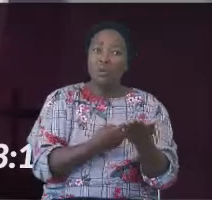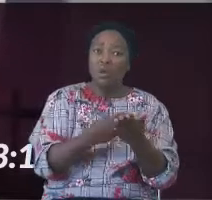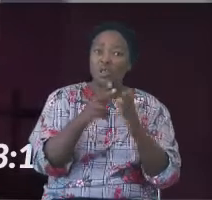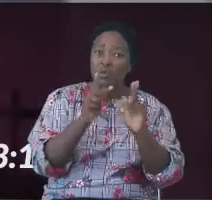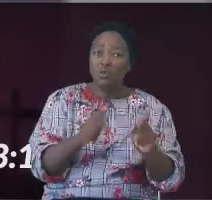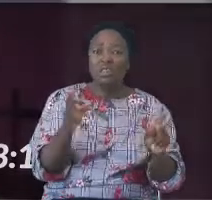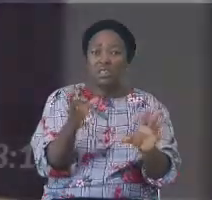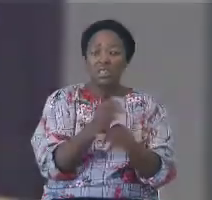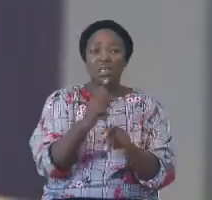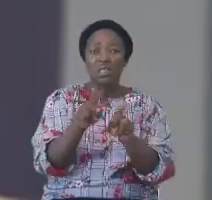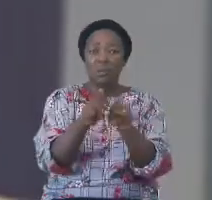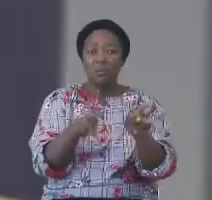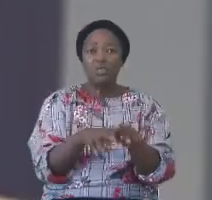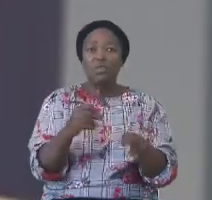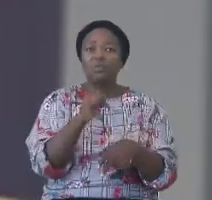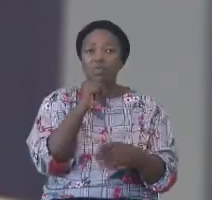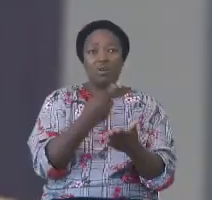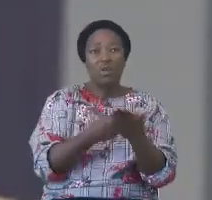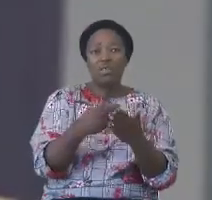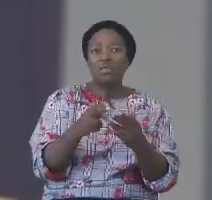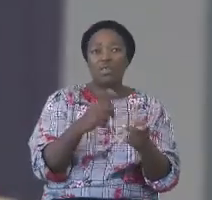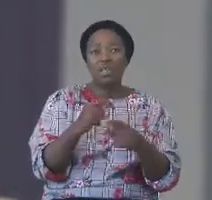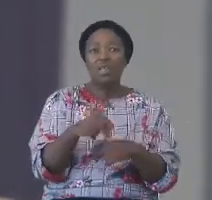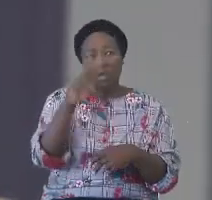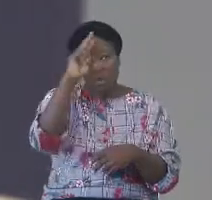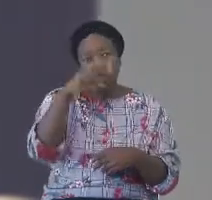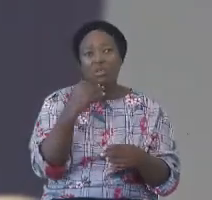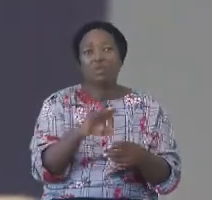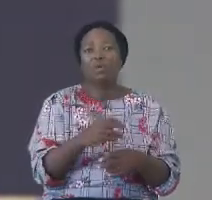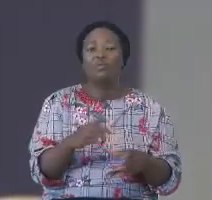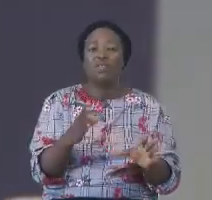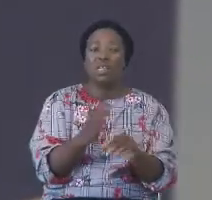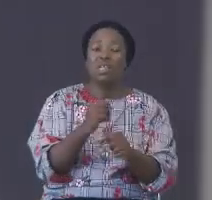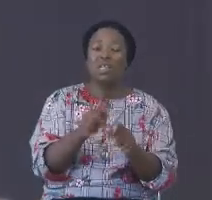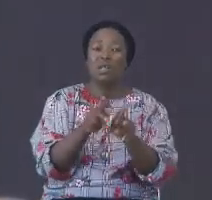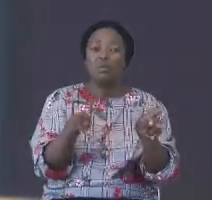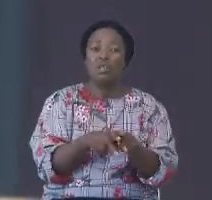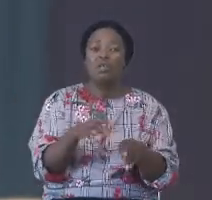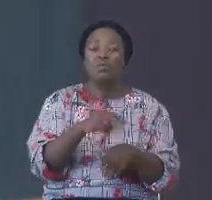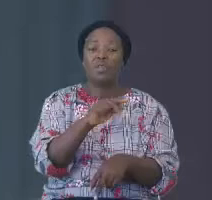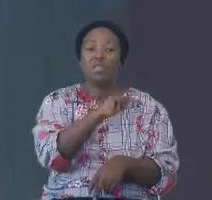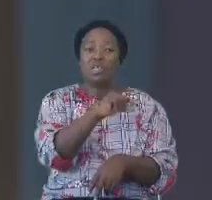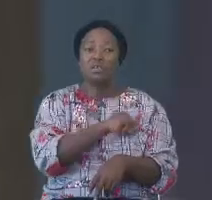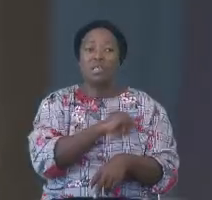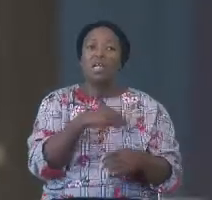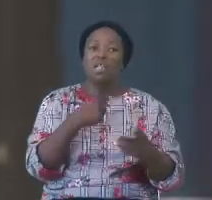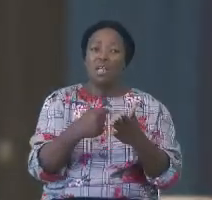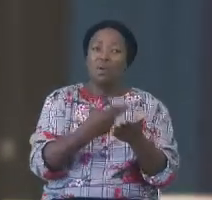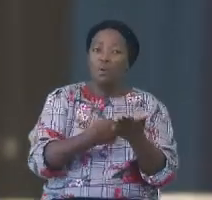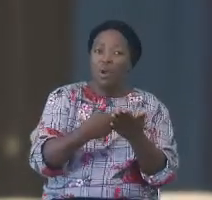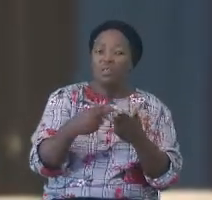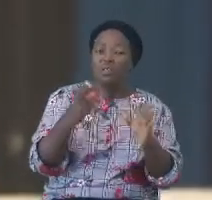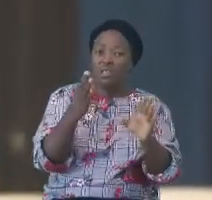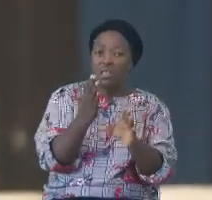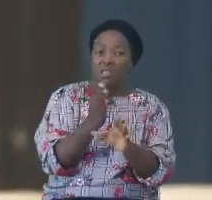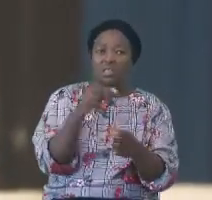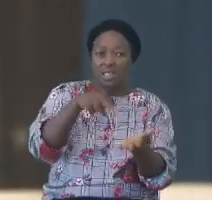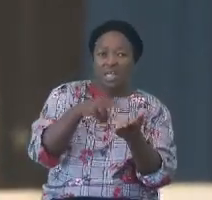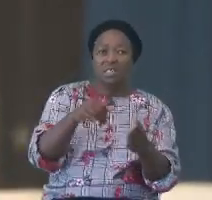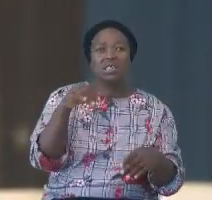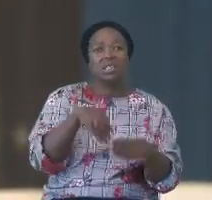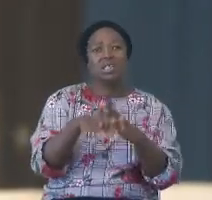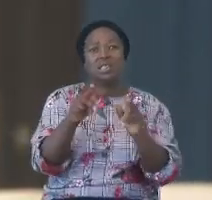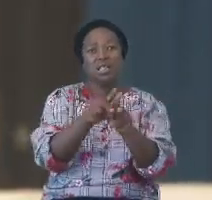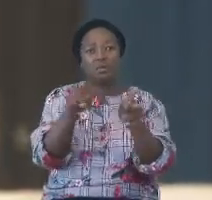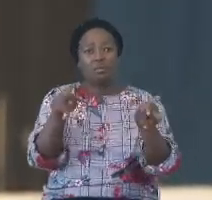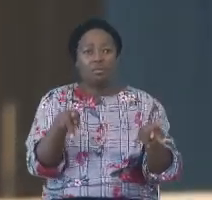unjust that is the jaws taking the place of the unjust the industry and taking the place